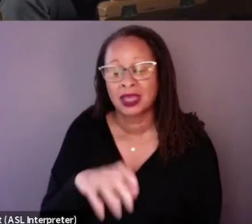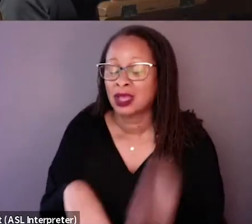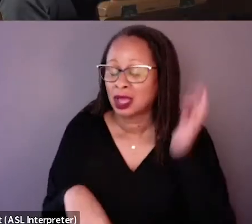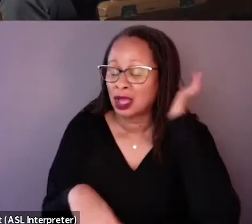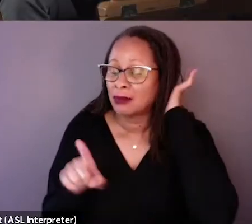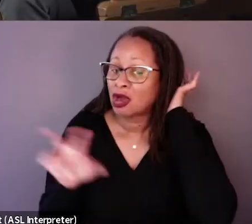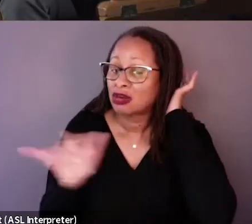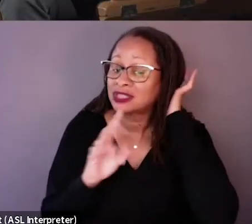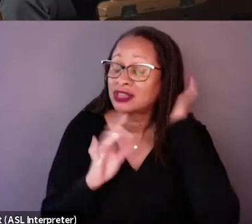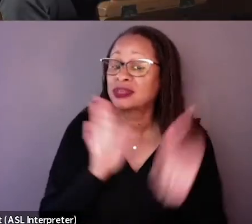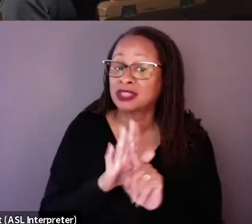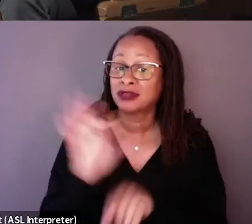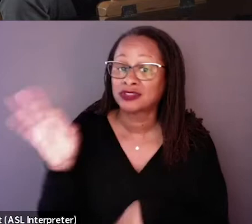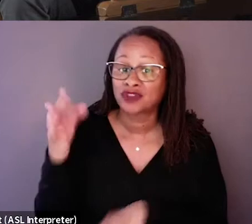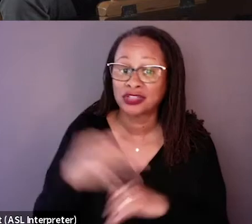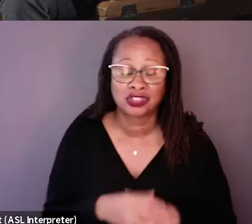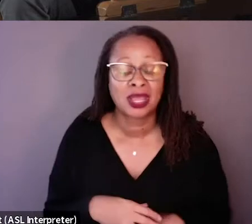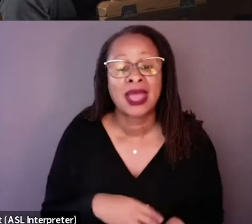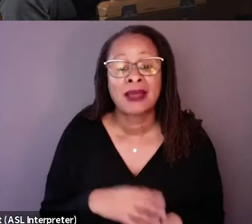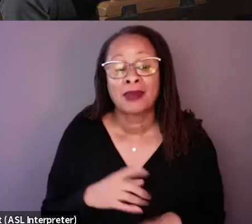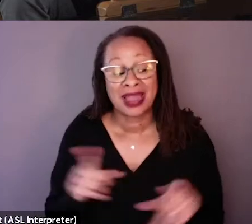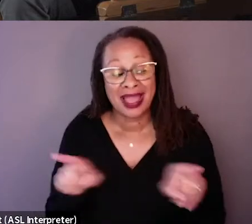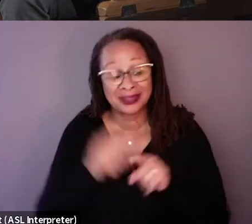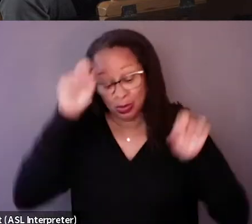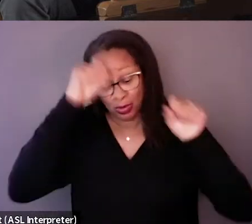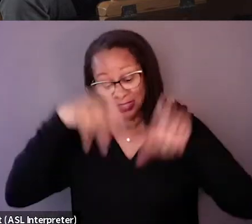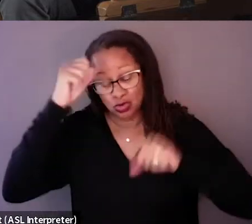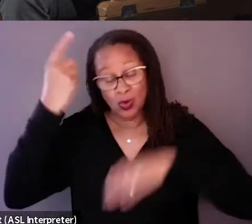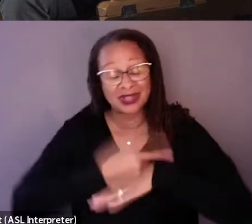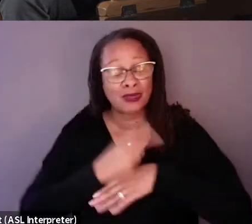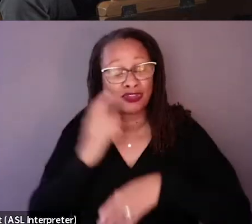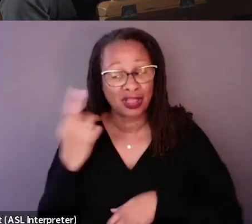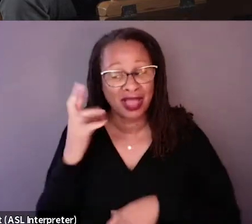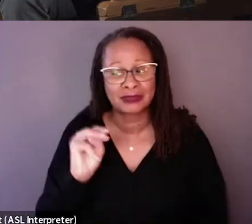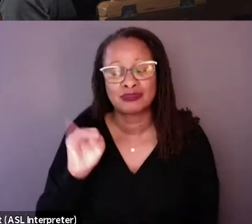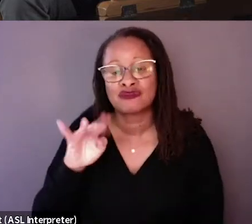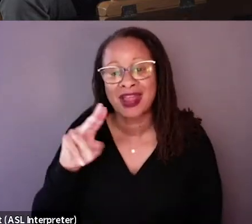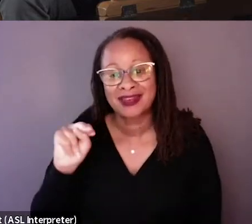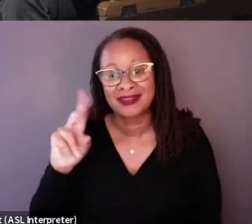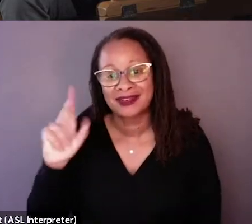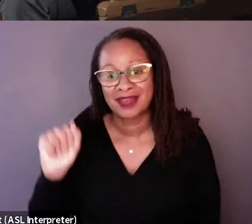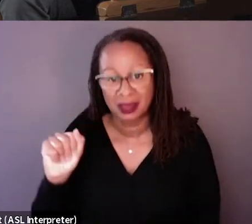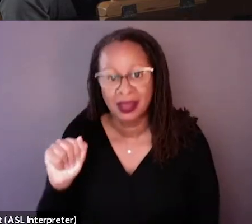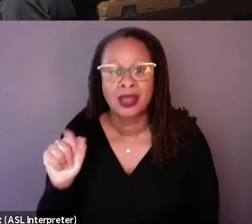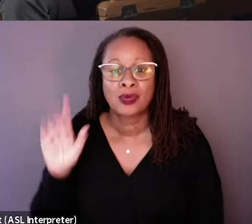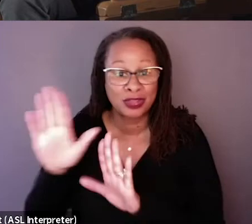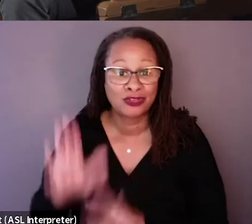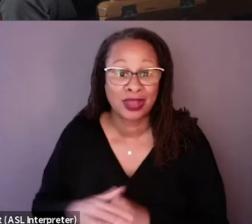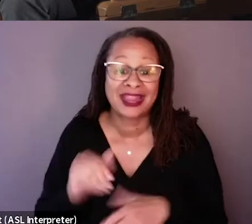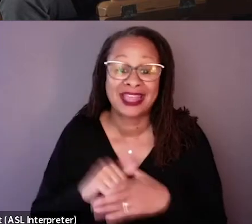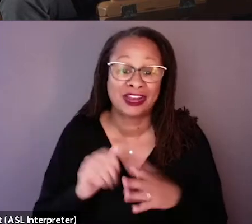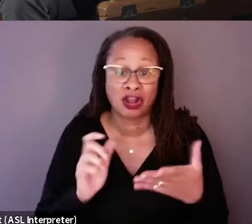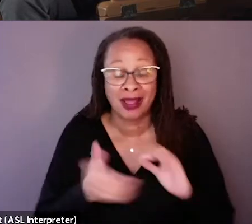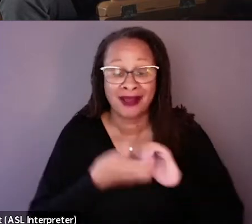and we're instantly like, yes, Miranda would be great. Part of that was in our collaborative writing process, we were trying to